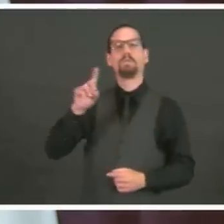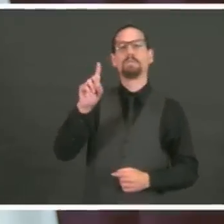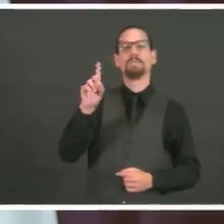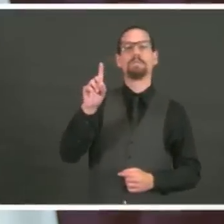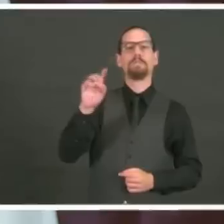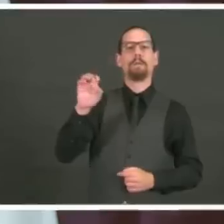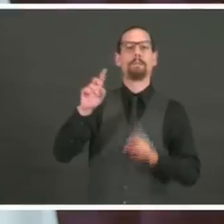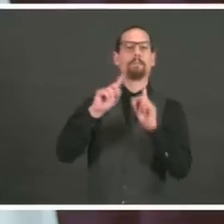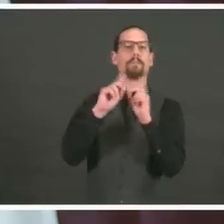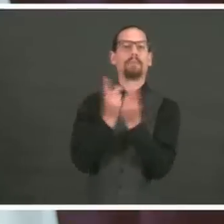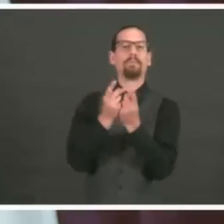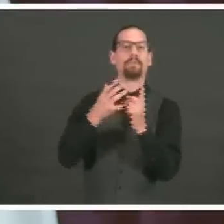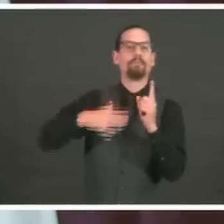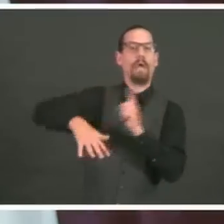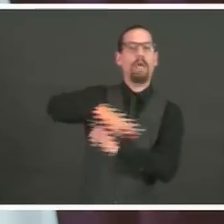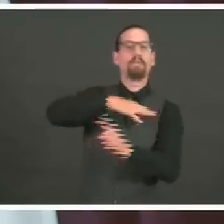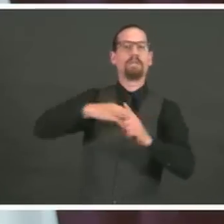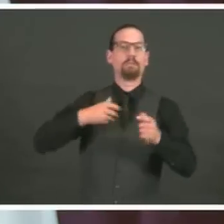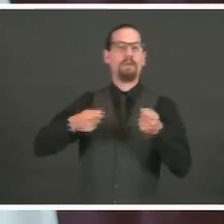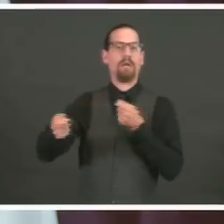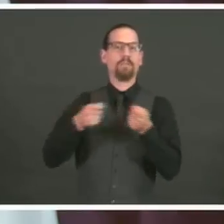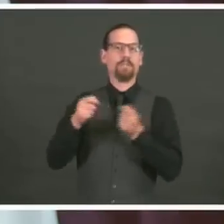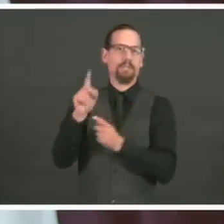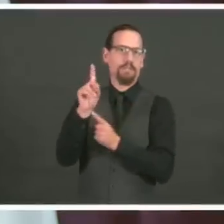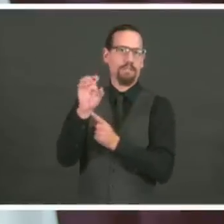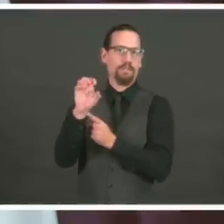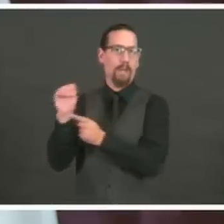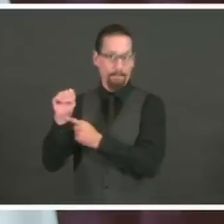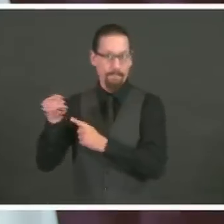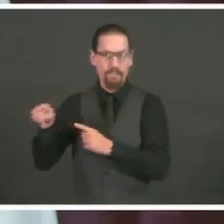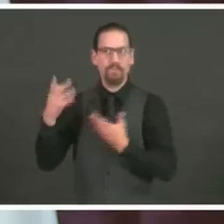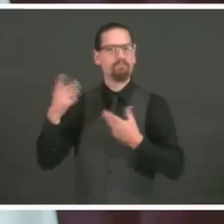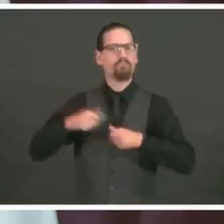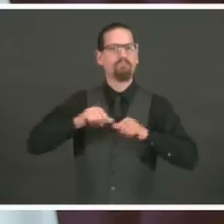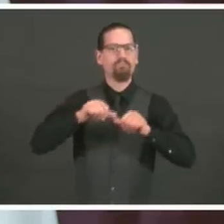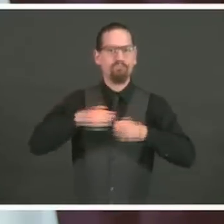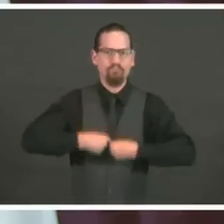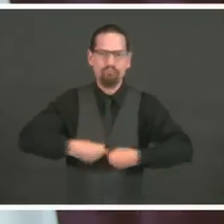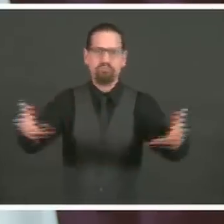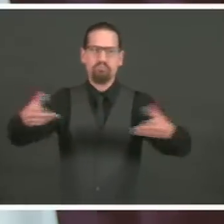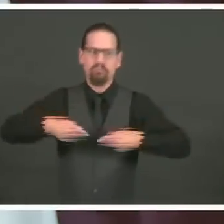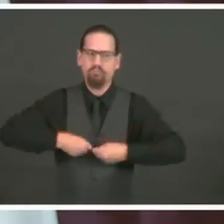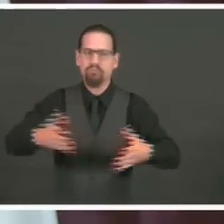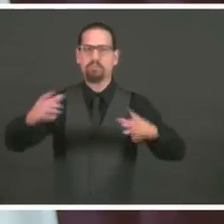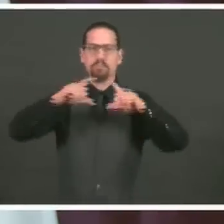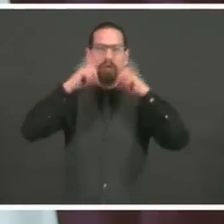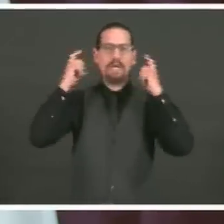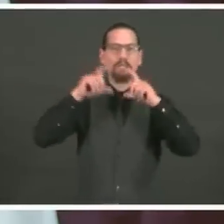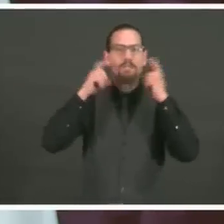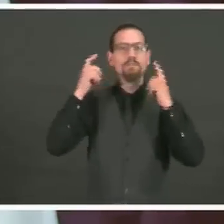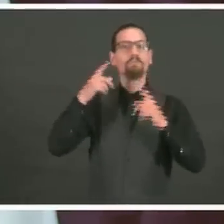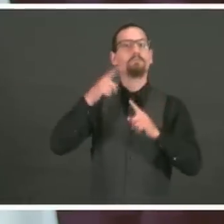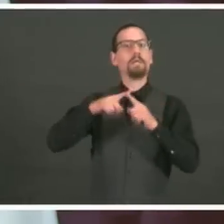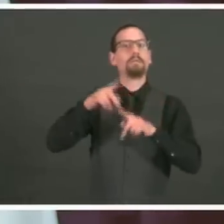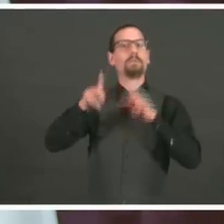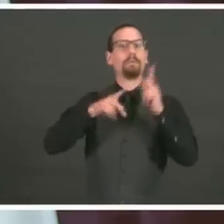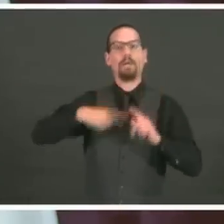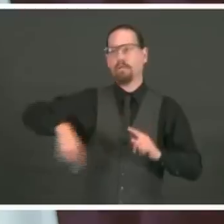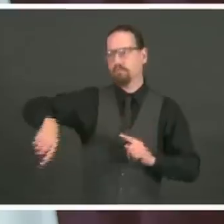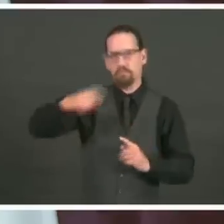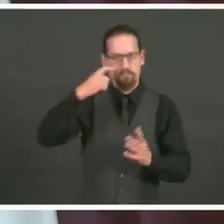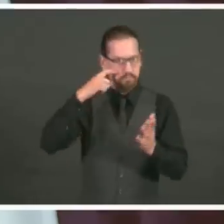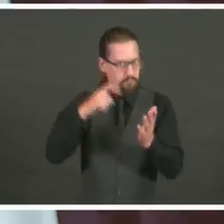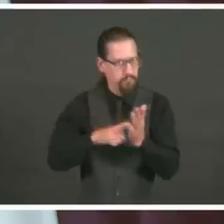good compliance at our parks and our beaches with social distancing, limited crowd